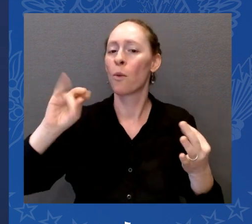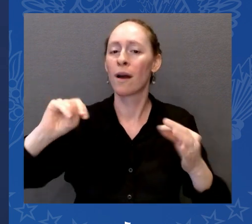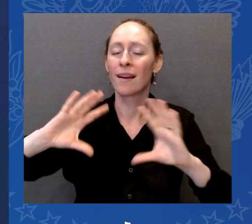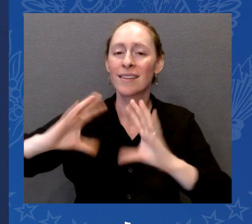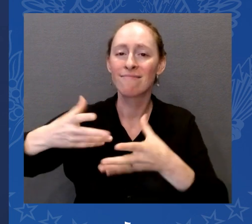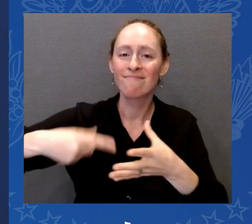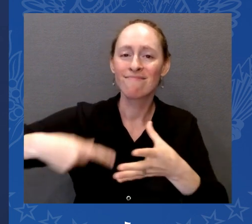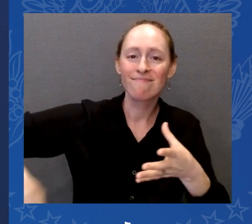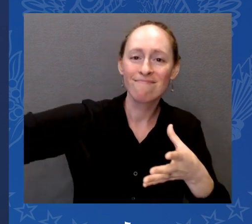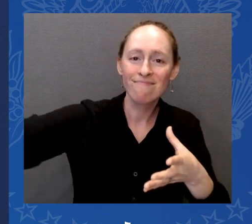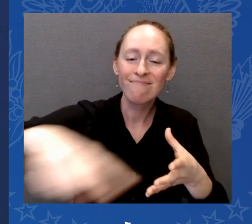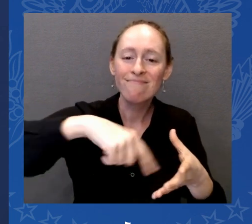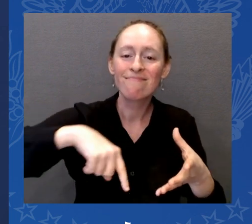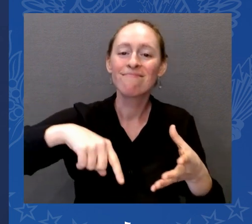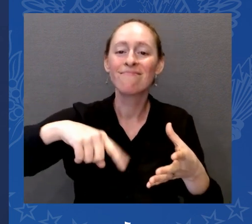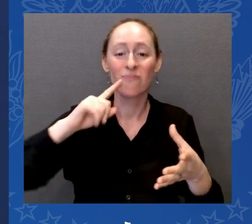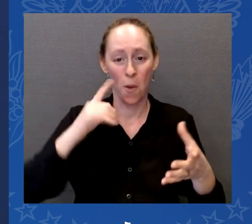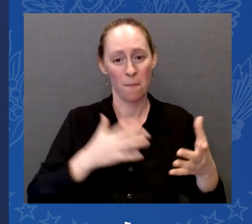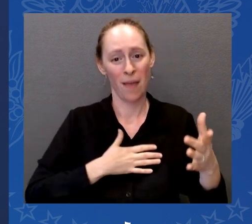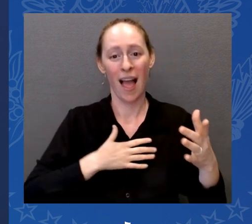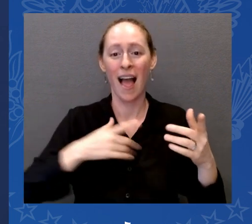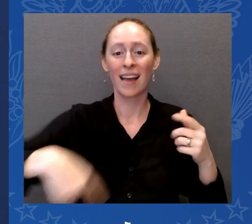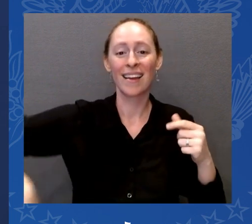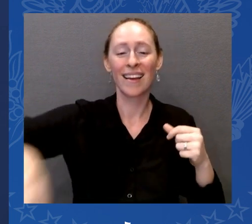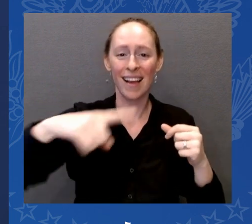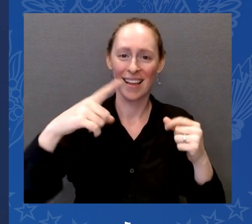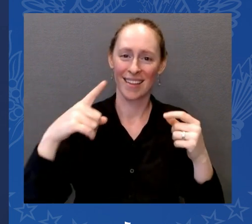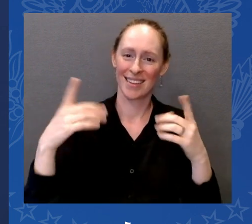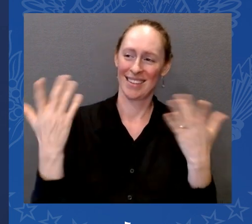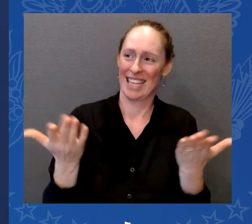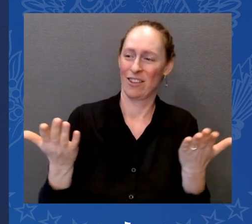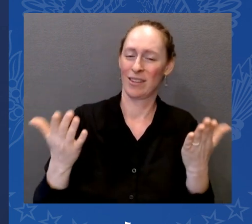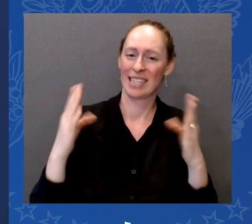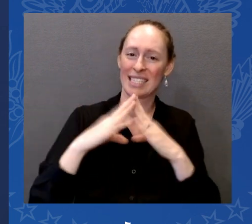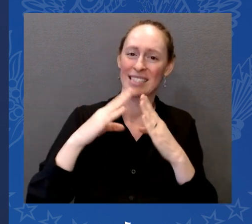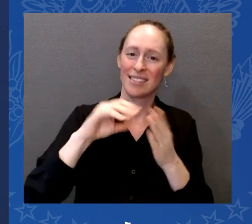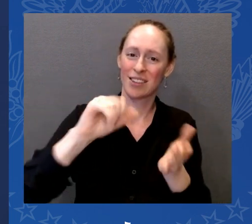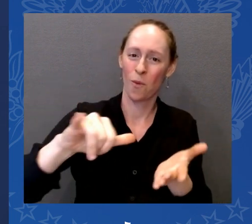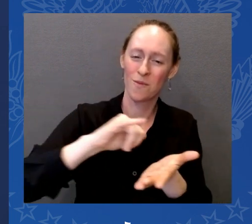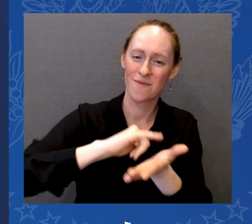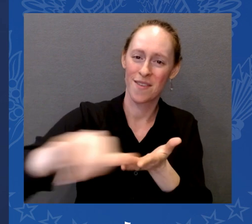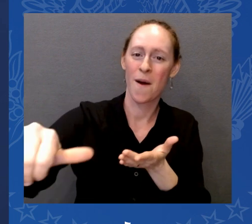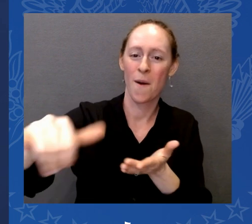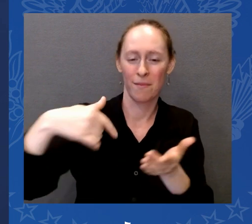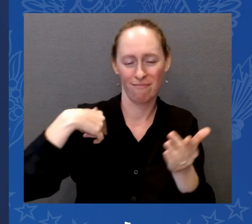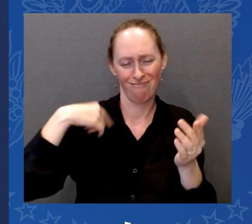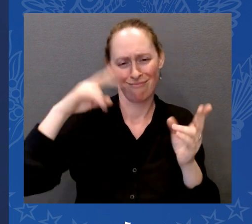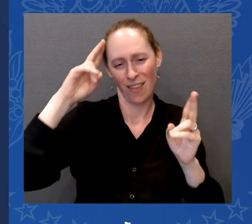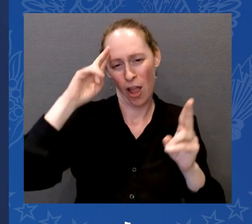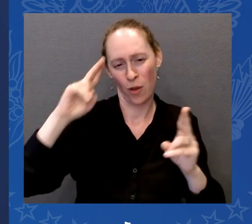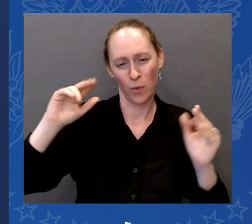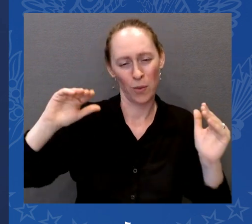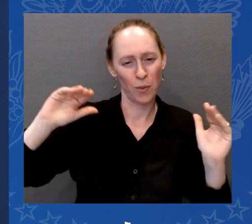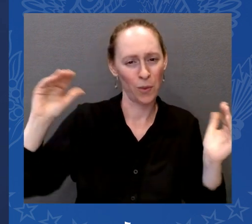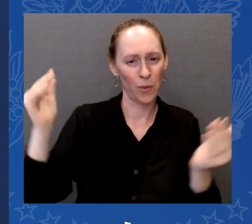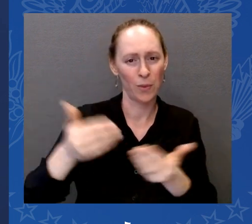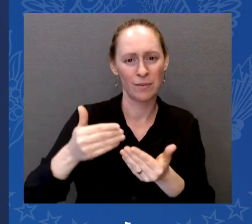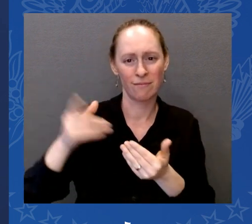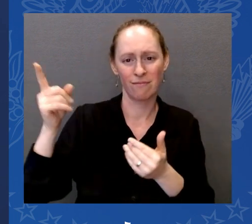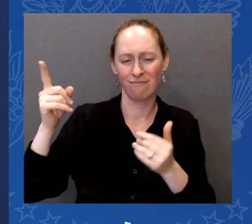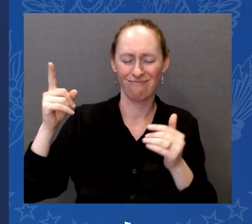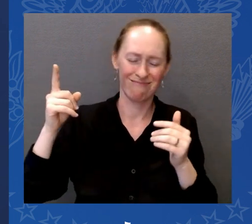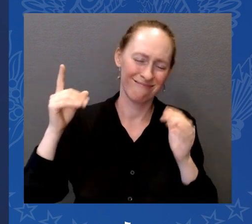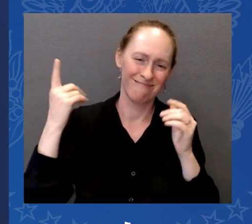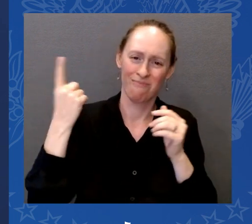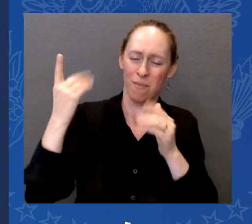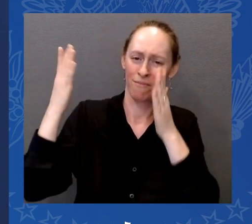Syracuse, New York, it is my greatest honor to introduce a great champion of American workers that we've ever